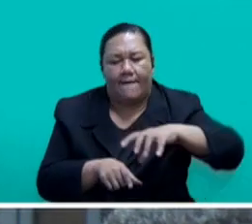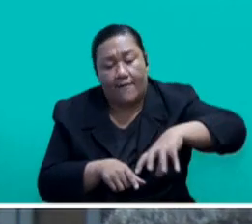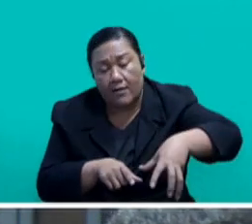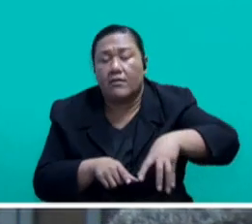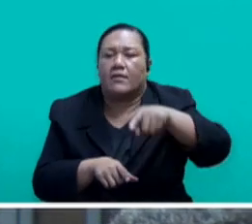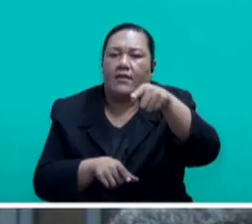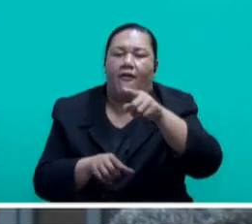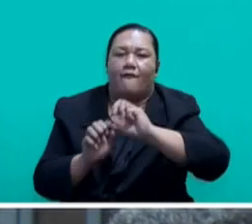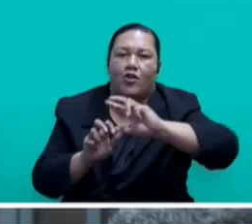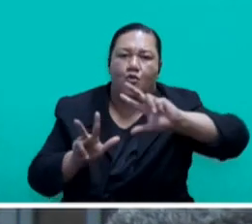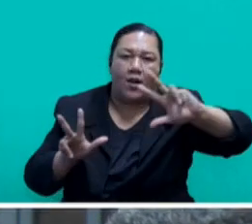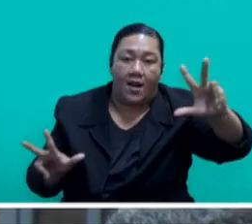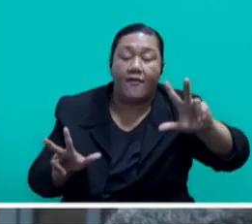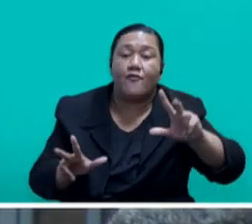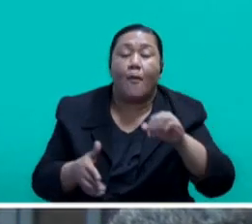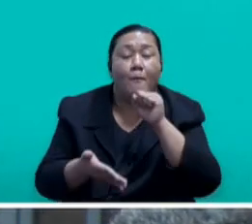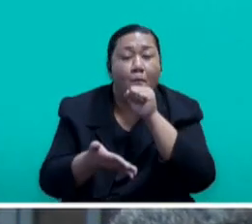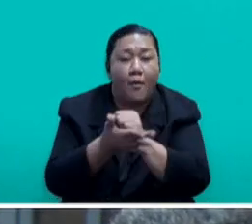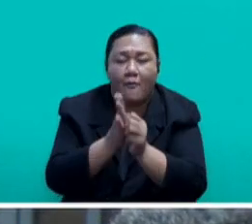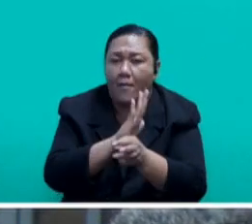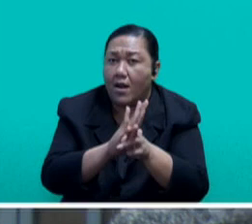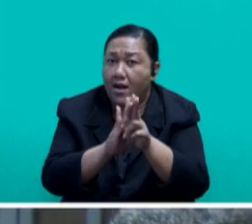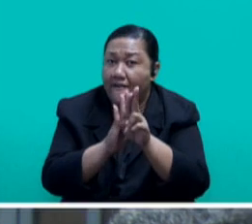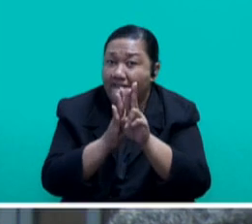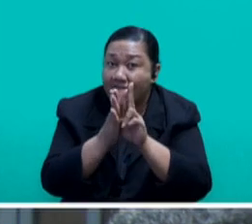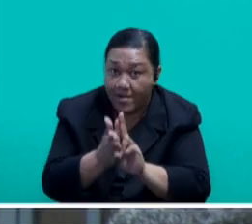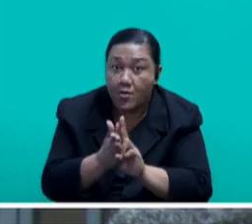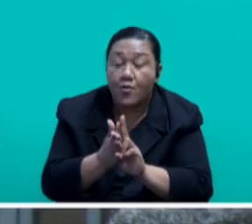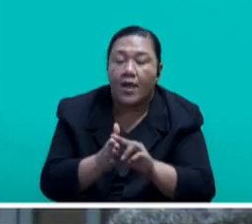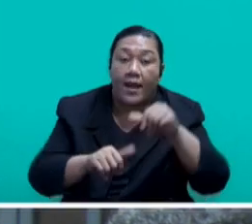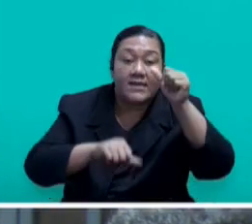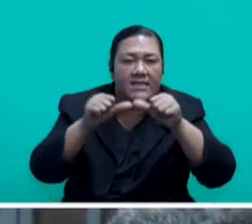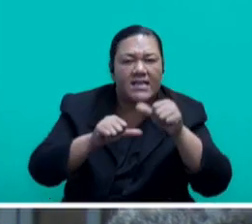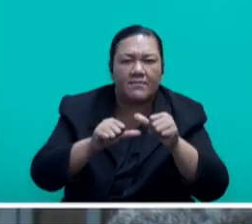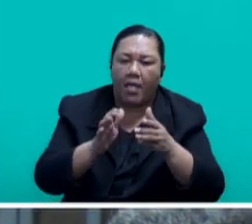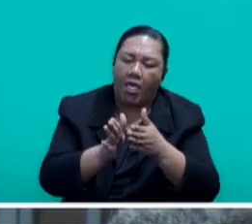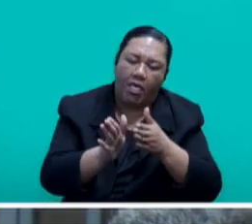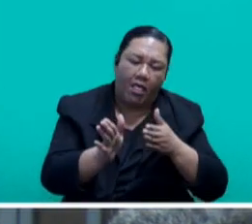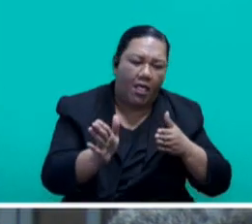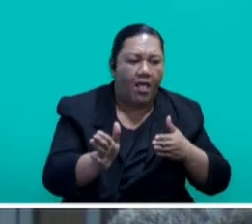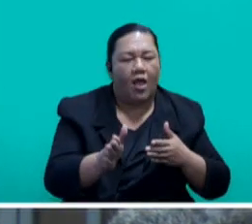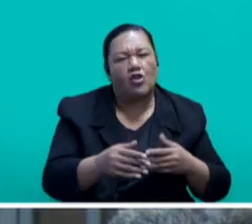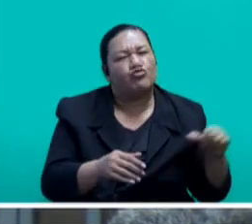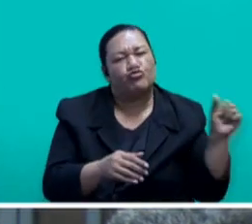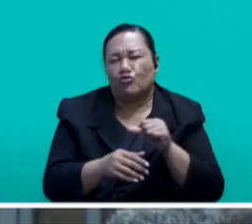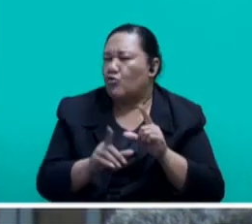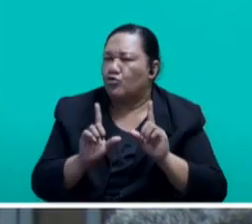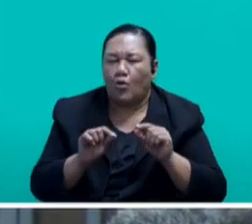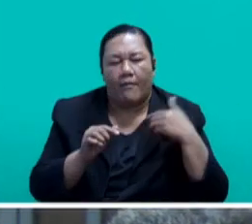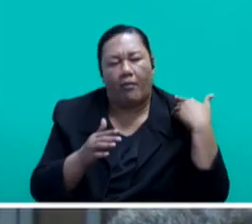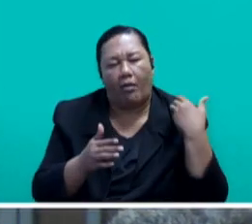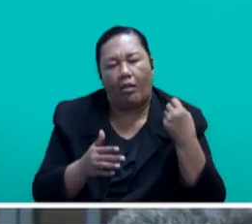thoroughly review and assess the industry is long overdue. We know that this is an industry that was a